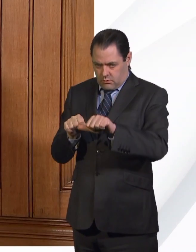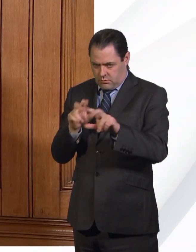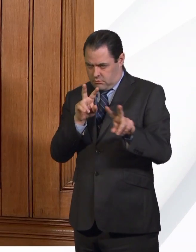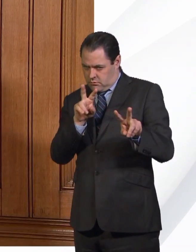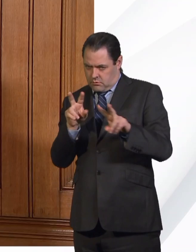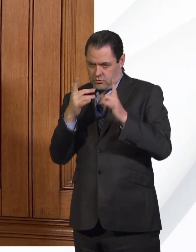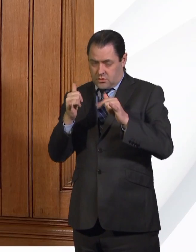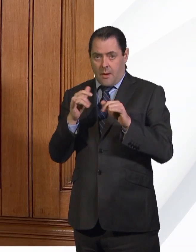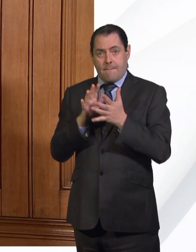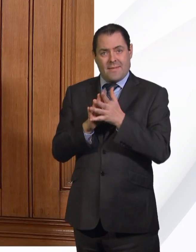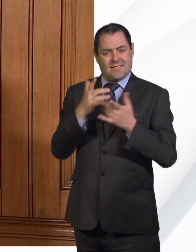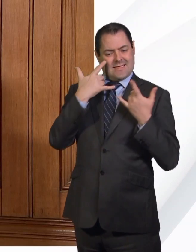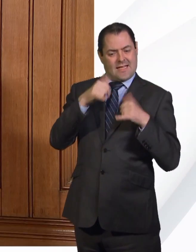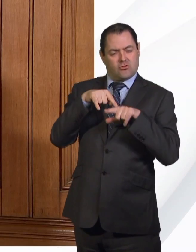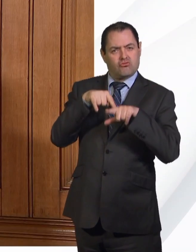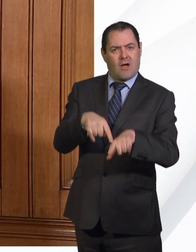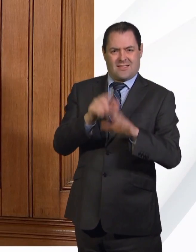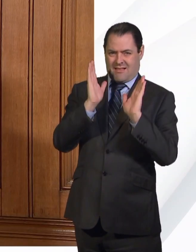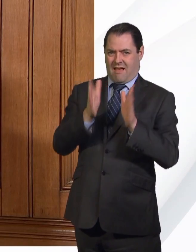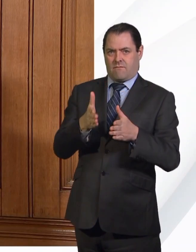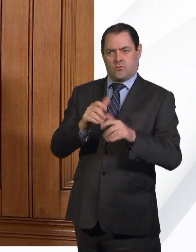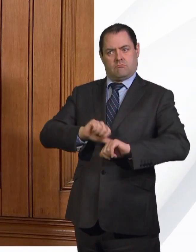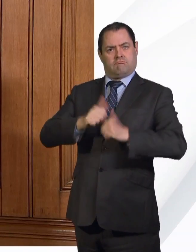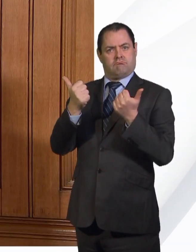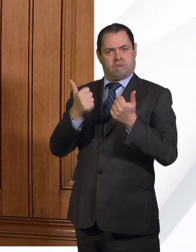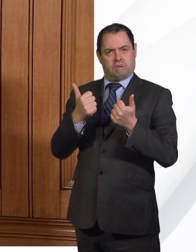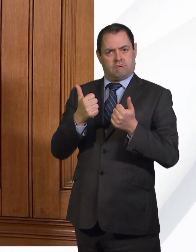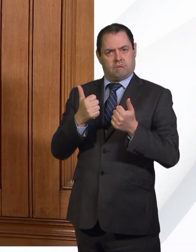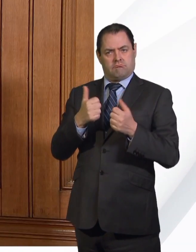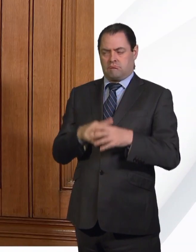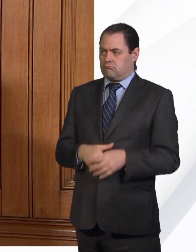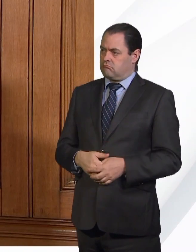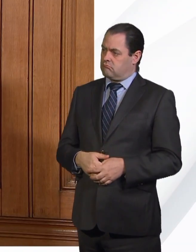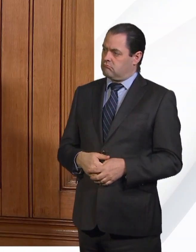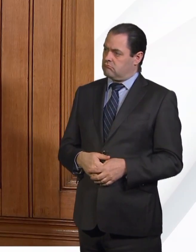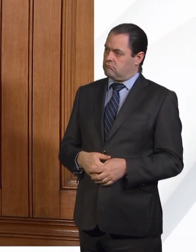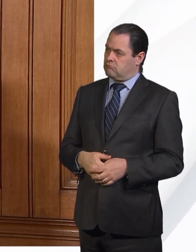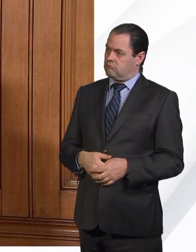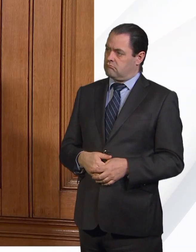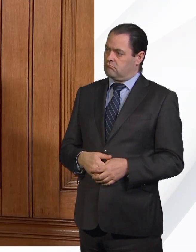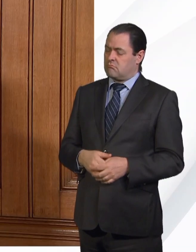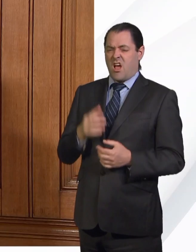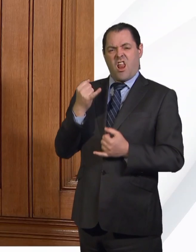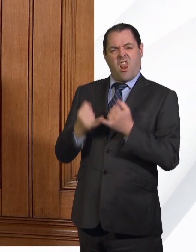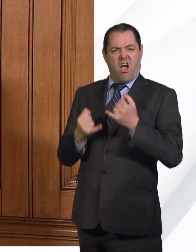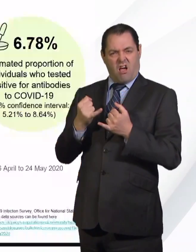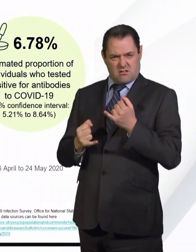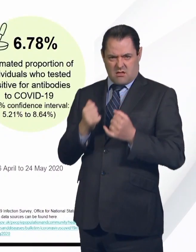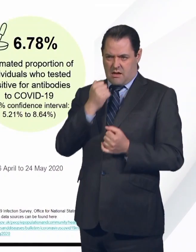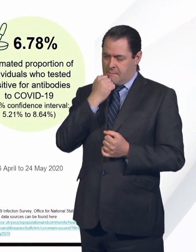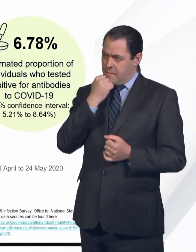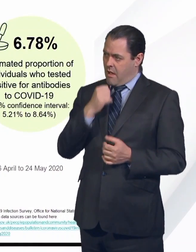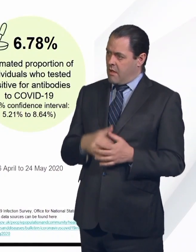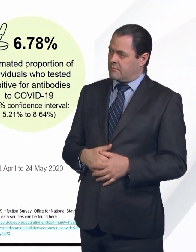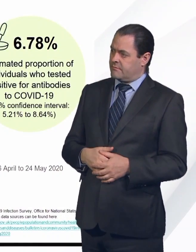order to manage that. So that's where we are as of today. And there's one last figure on this slide, which is